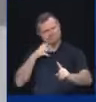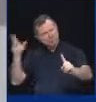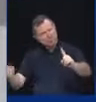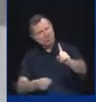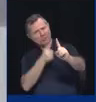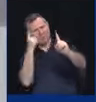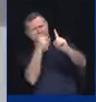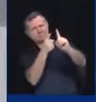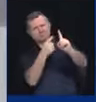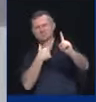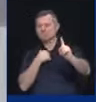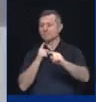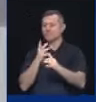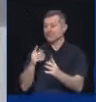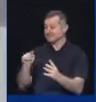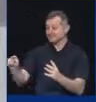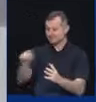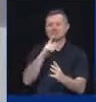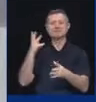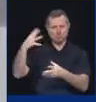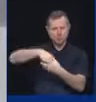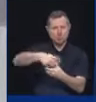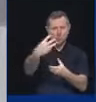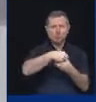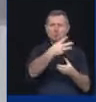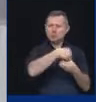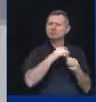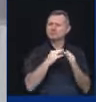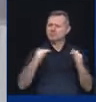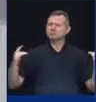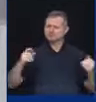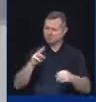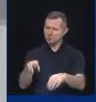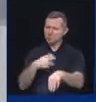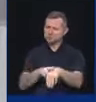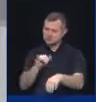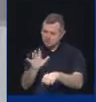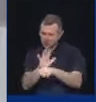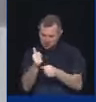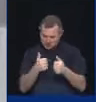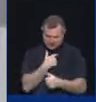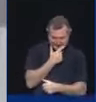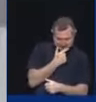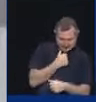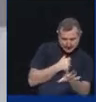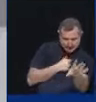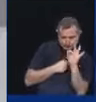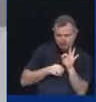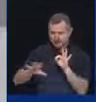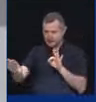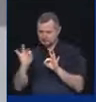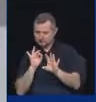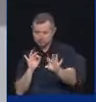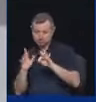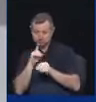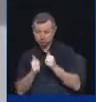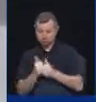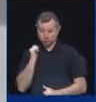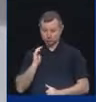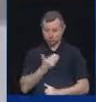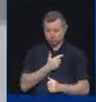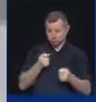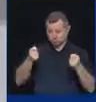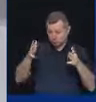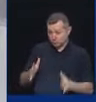and of course, the stories that we select. We're a majority women-run organization. More than 2/3 of